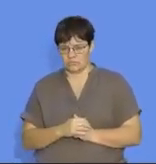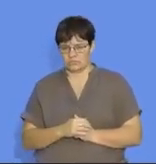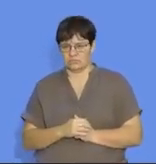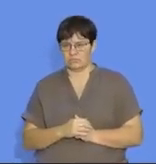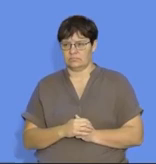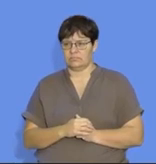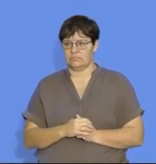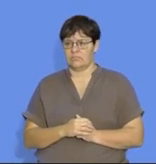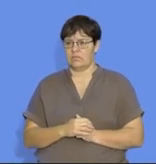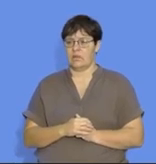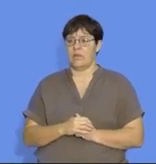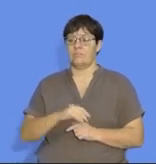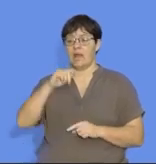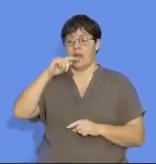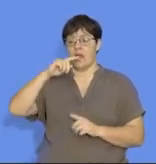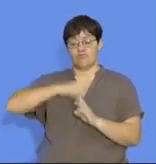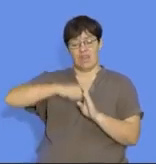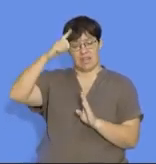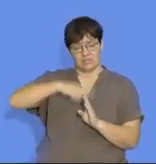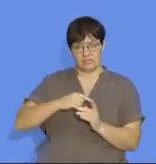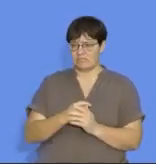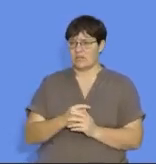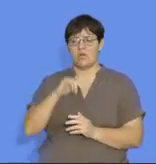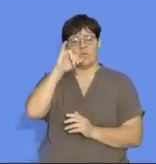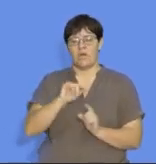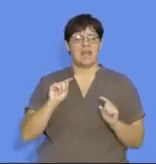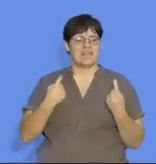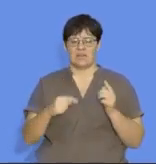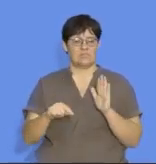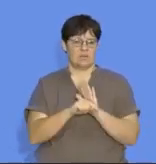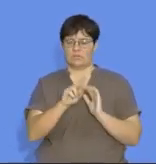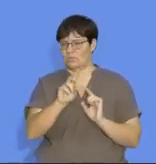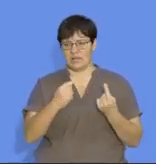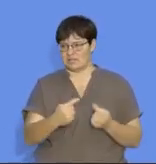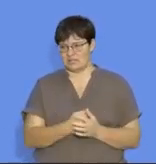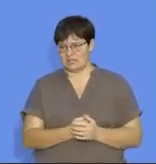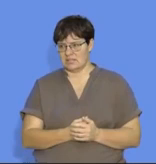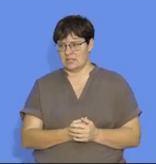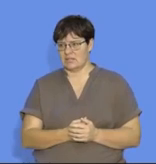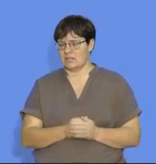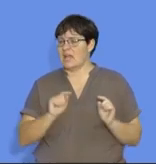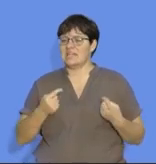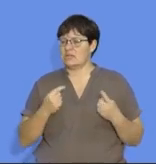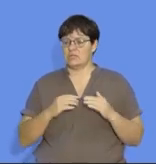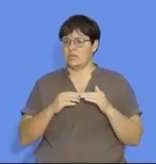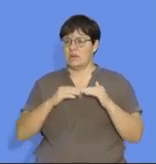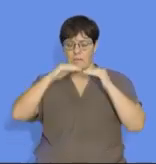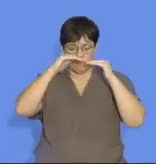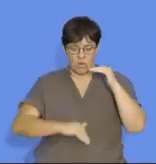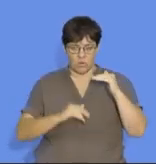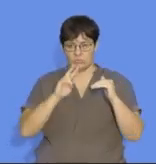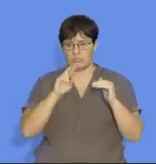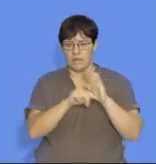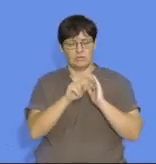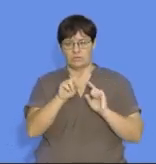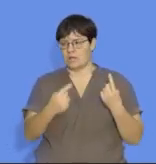right? But with the range, this y cannot be minus 2. And it can also not be below